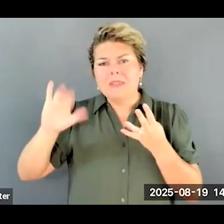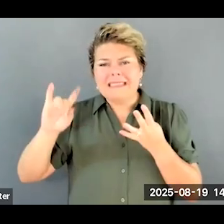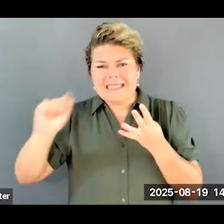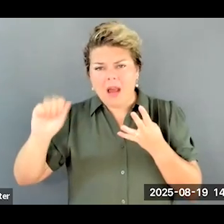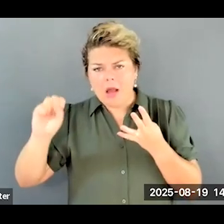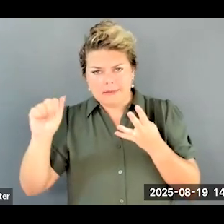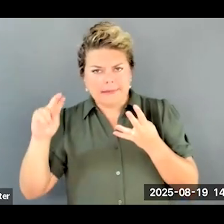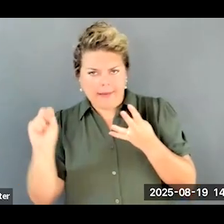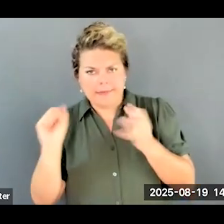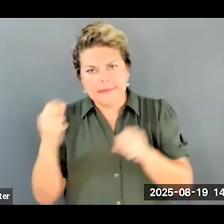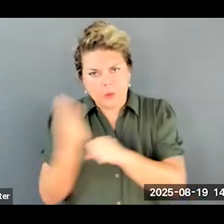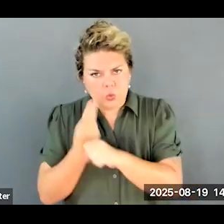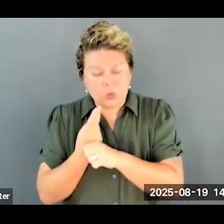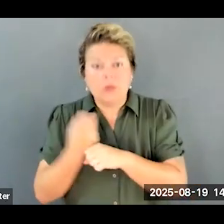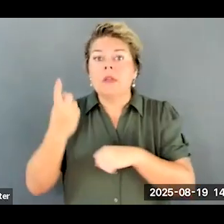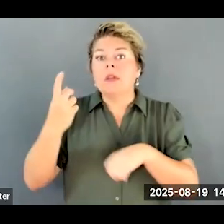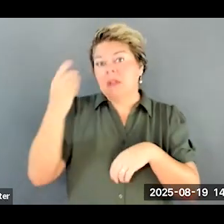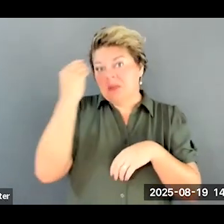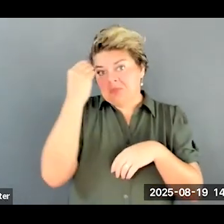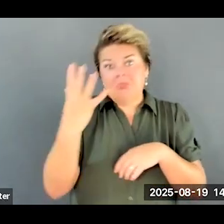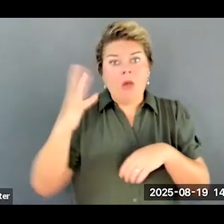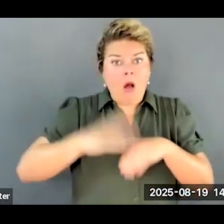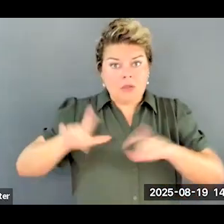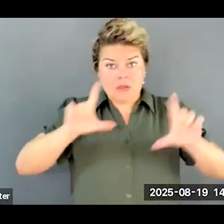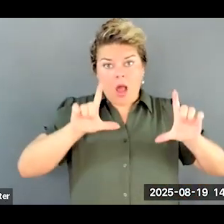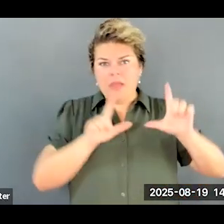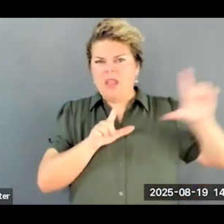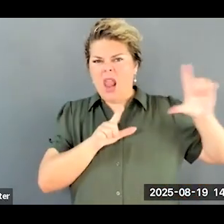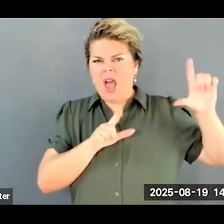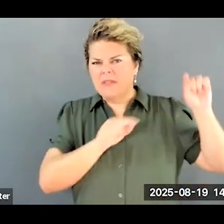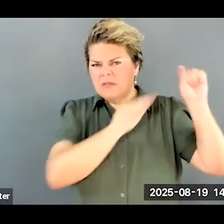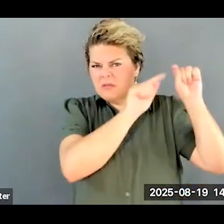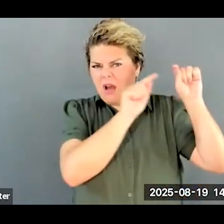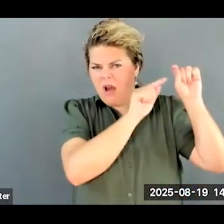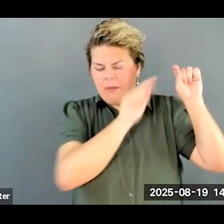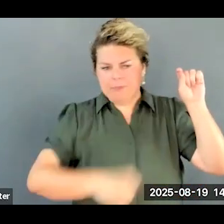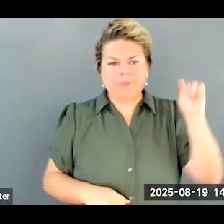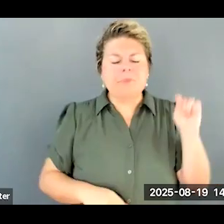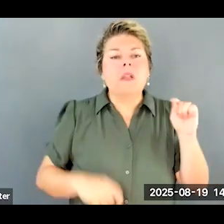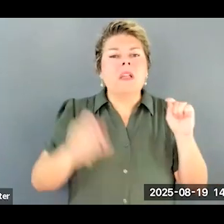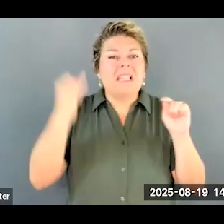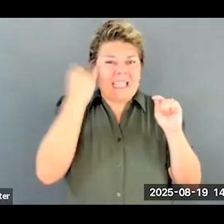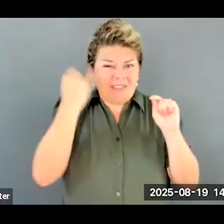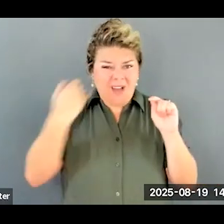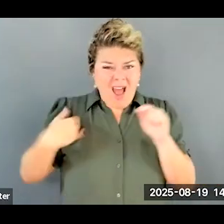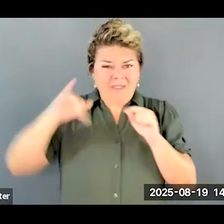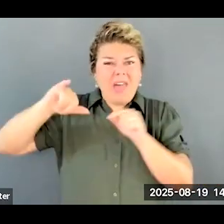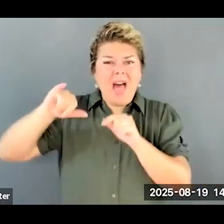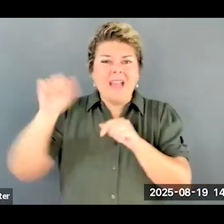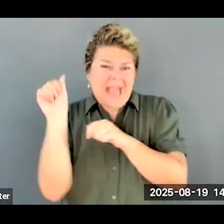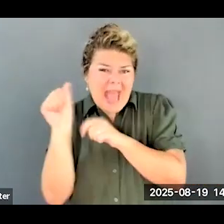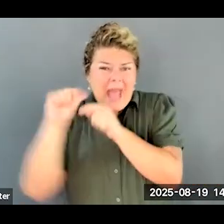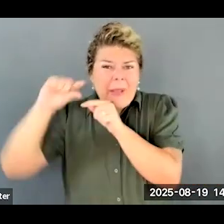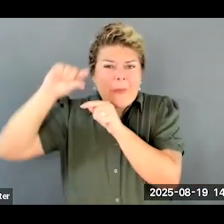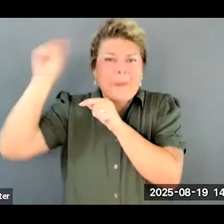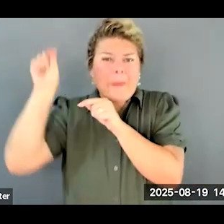For reference on the slide, this is the example at the top left. What we want to avoid are fonts that have serifs. So this is the